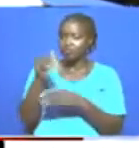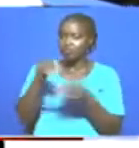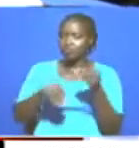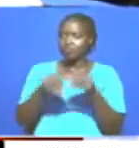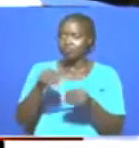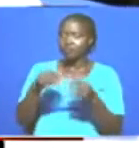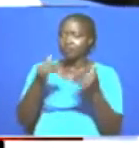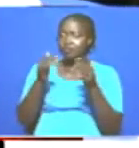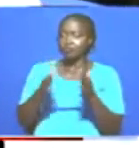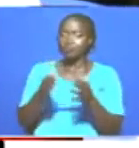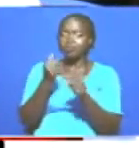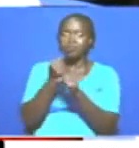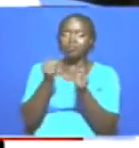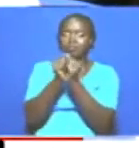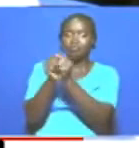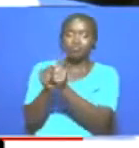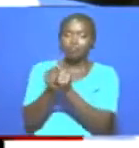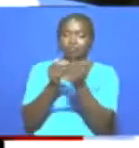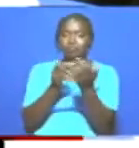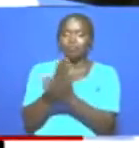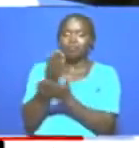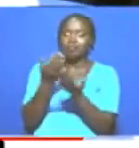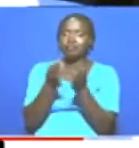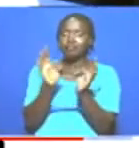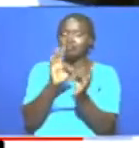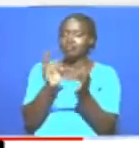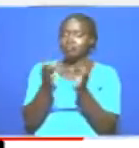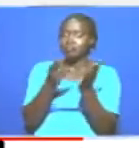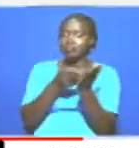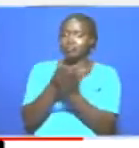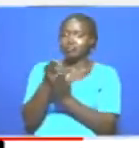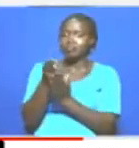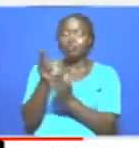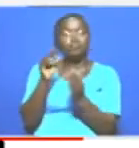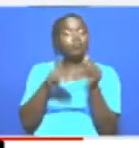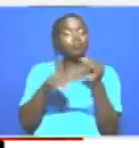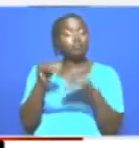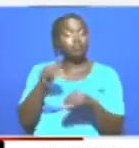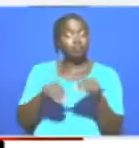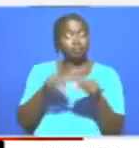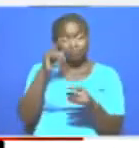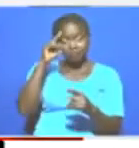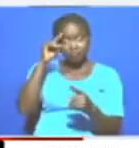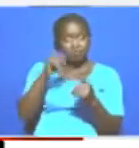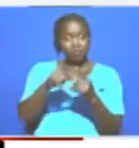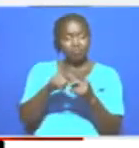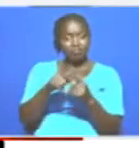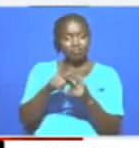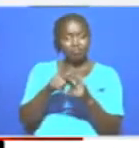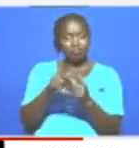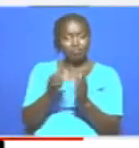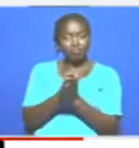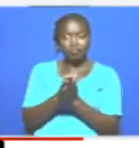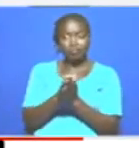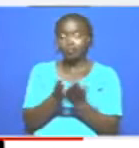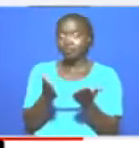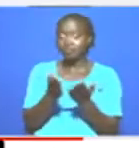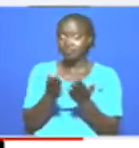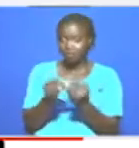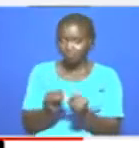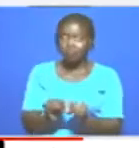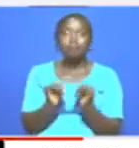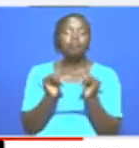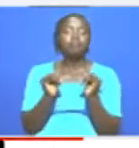work together to ensure a free, fair and transparent election. The purpose of this compendium is to try and bring